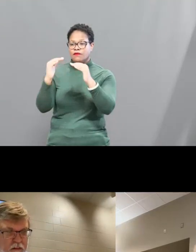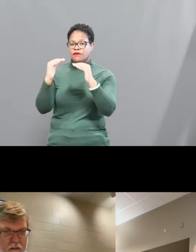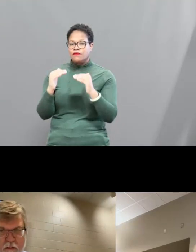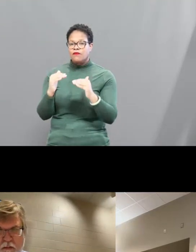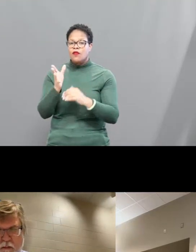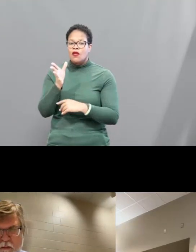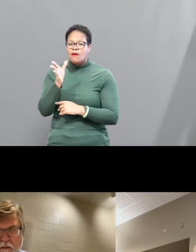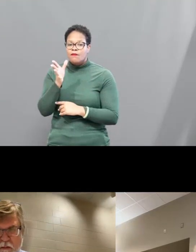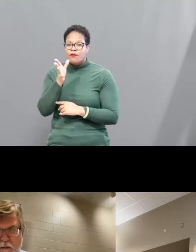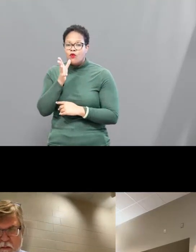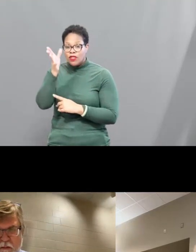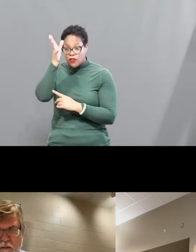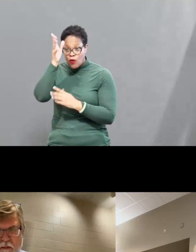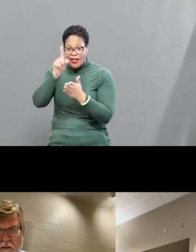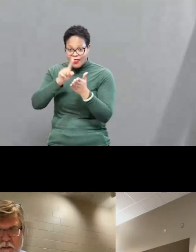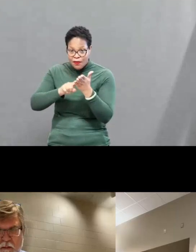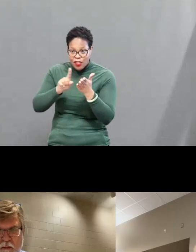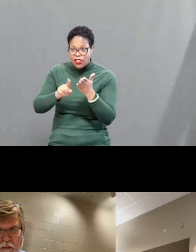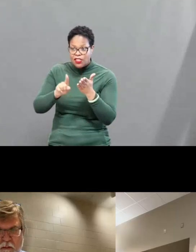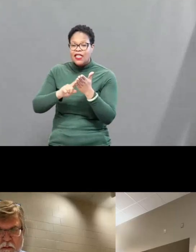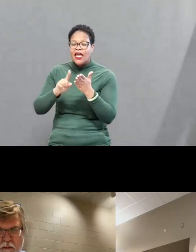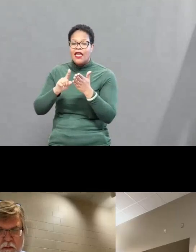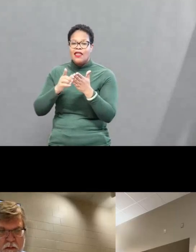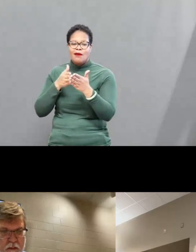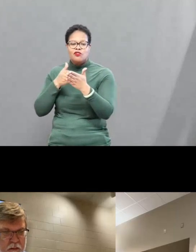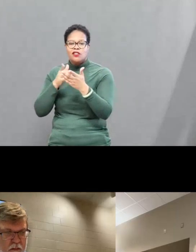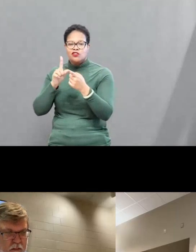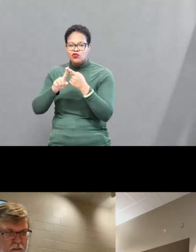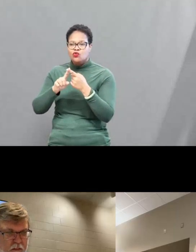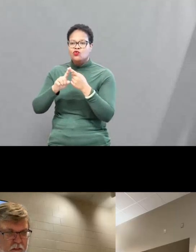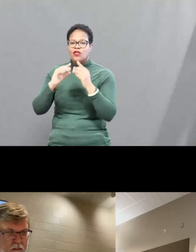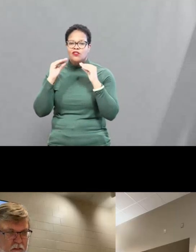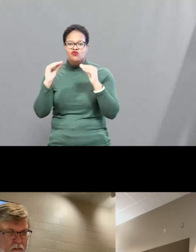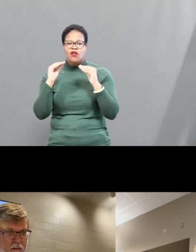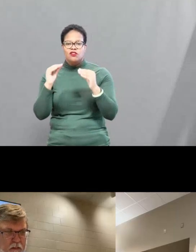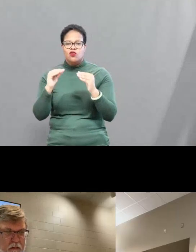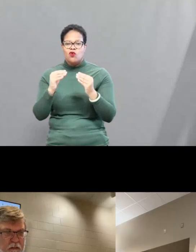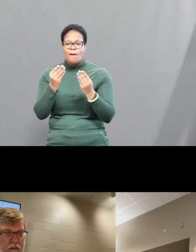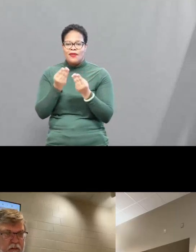Parental inspection of and objection to instructional materials.